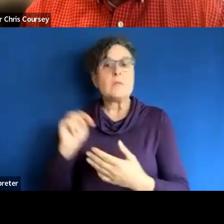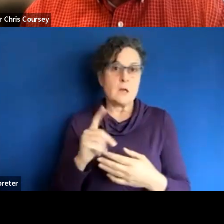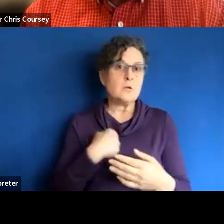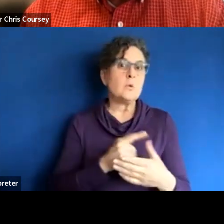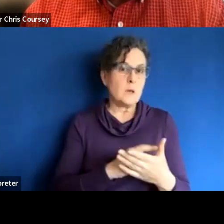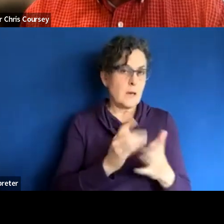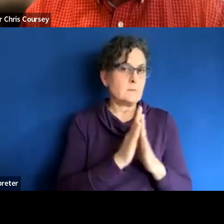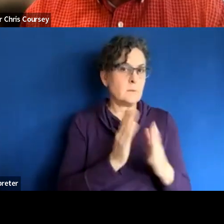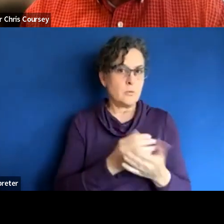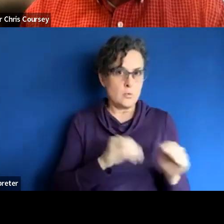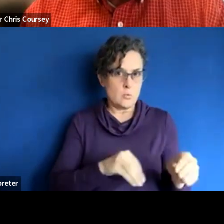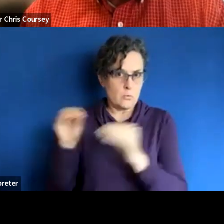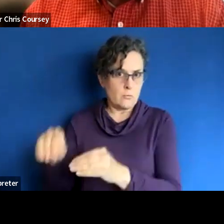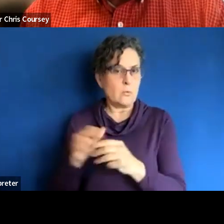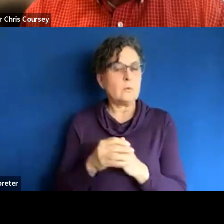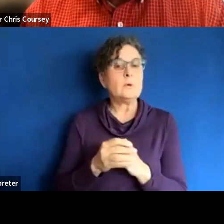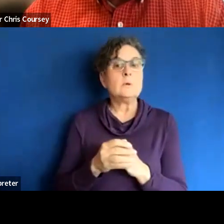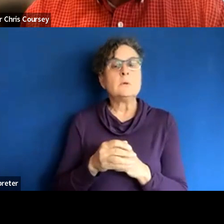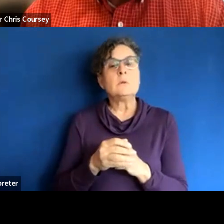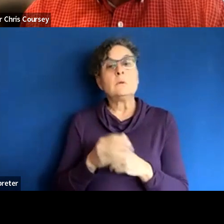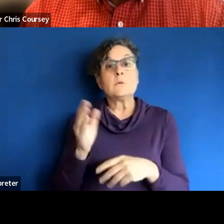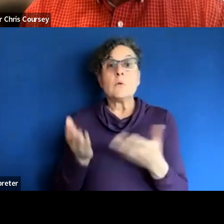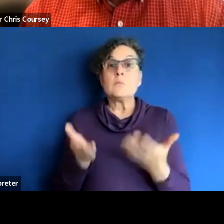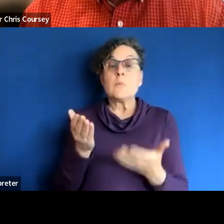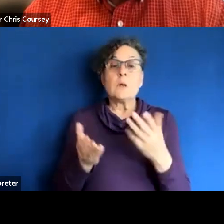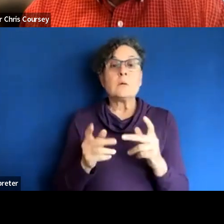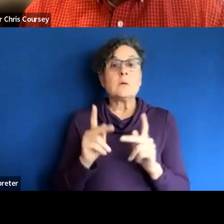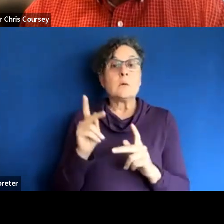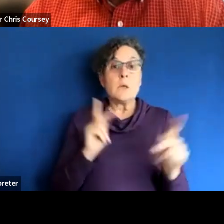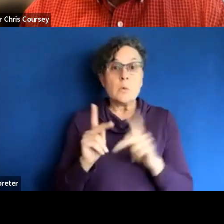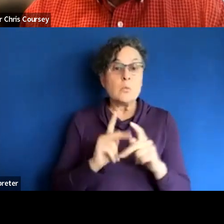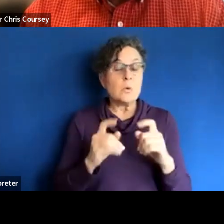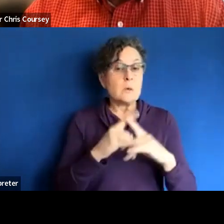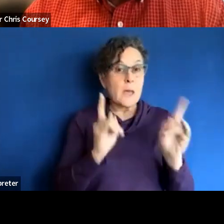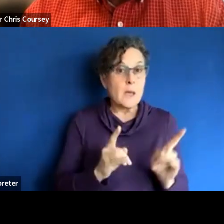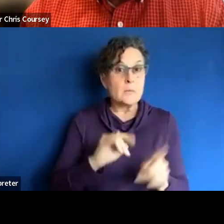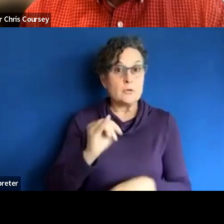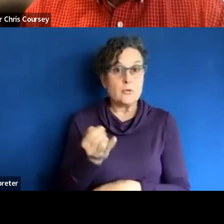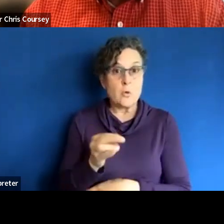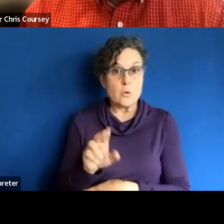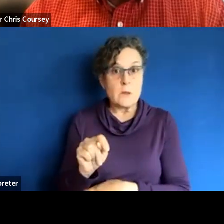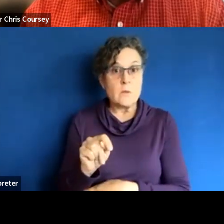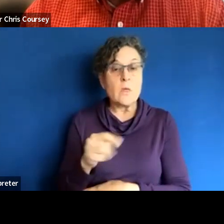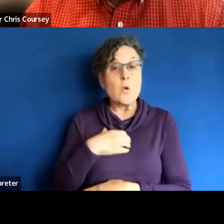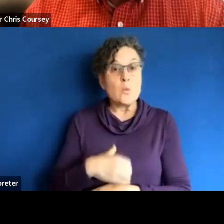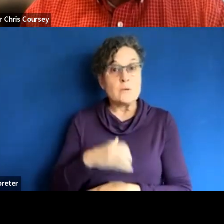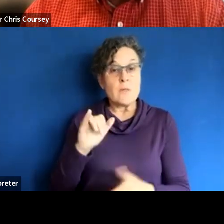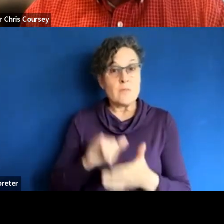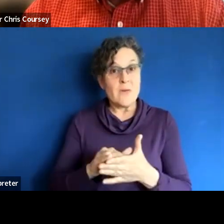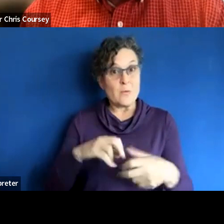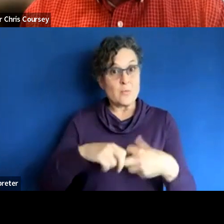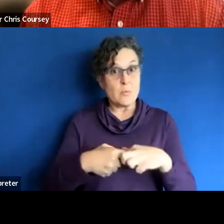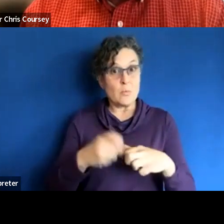Rodota Trail or over on a variety of the other encampments that we're continuing to deal with and make the issue disappear. The reality is